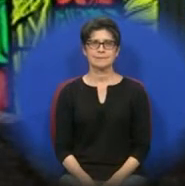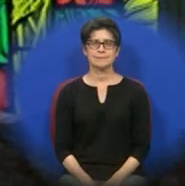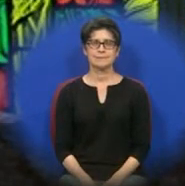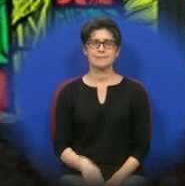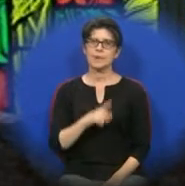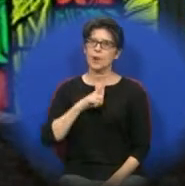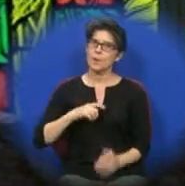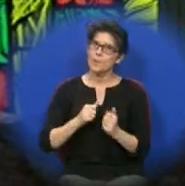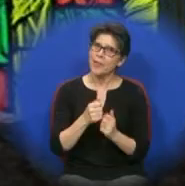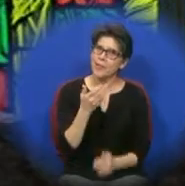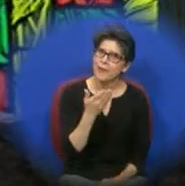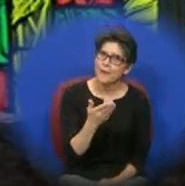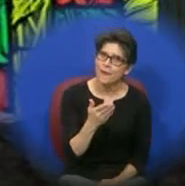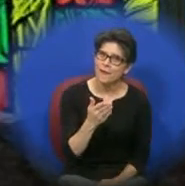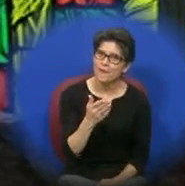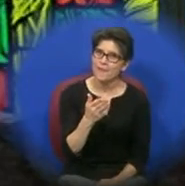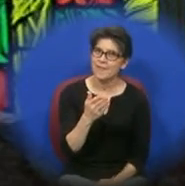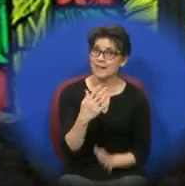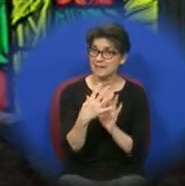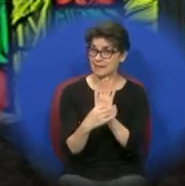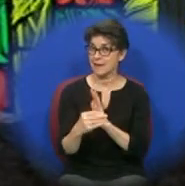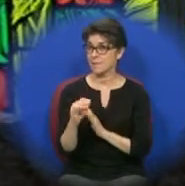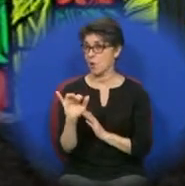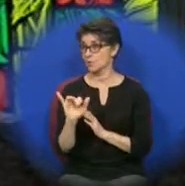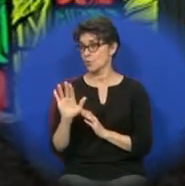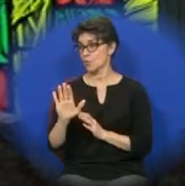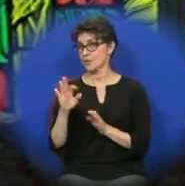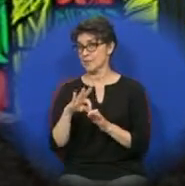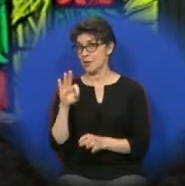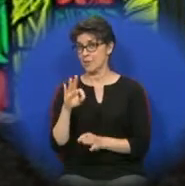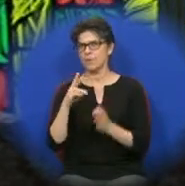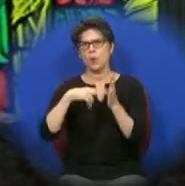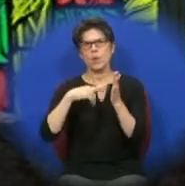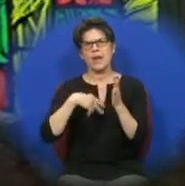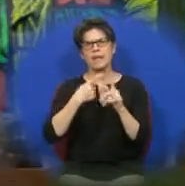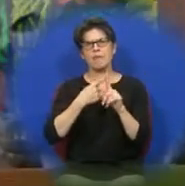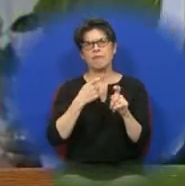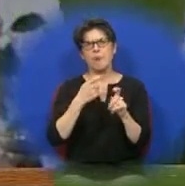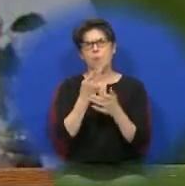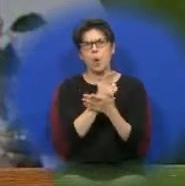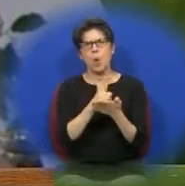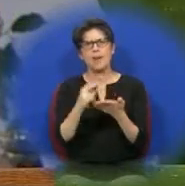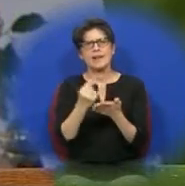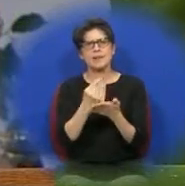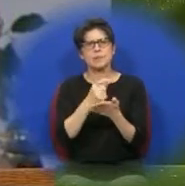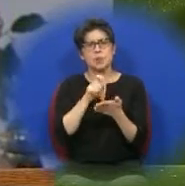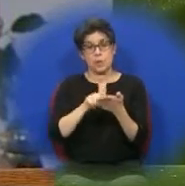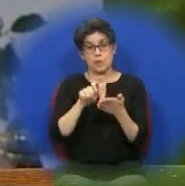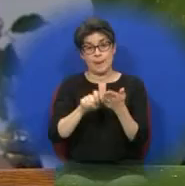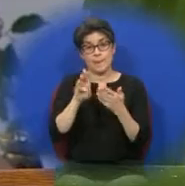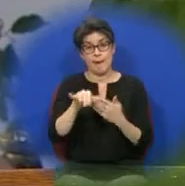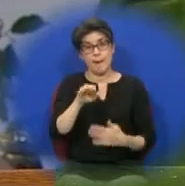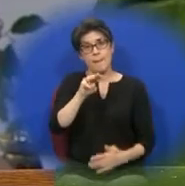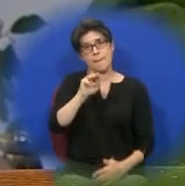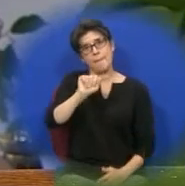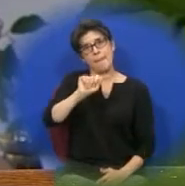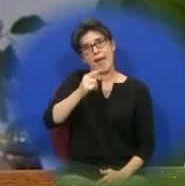The Lord be with you. And with your spirit. A reading from the Holy Gospel according to Matthew. Glory to you, O